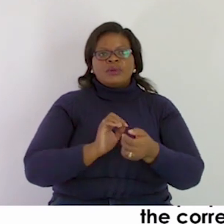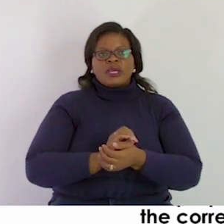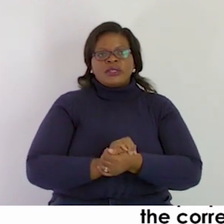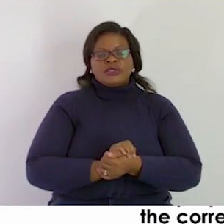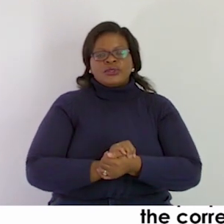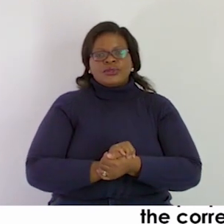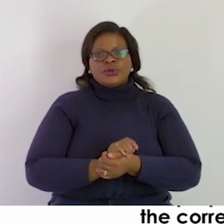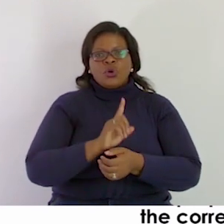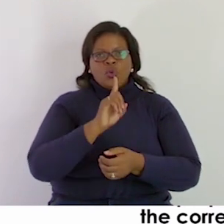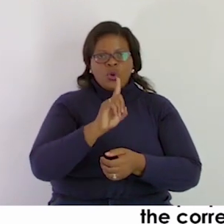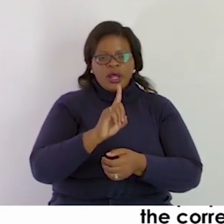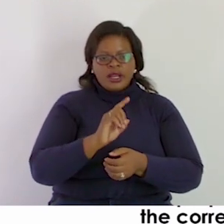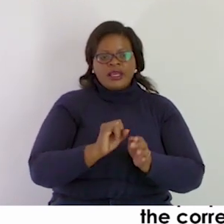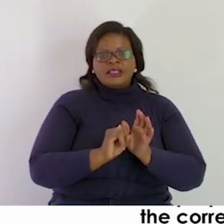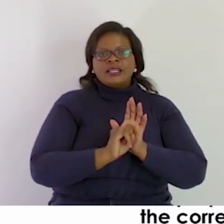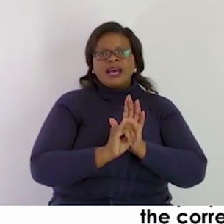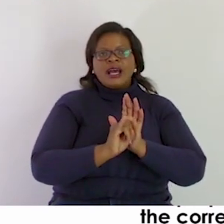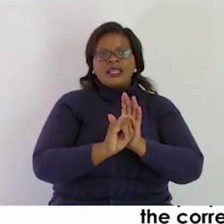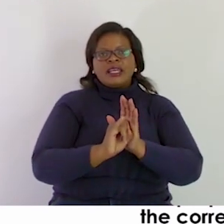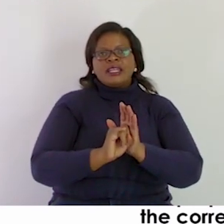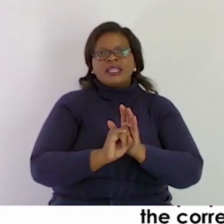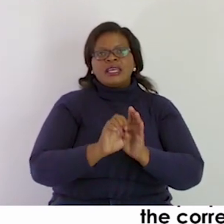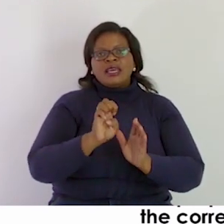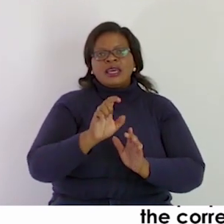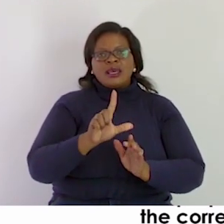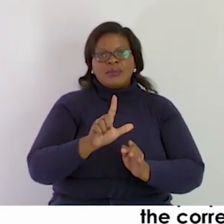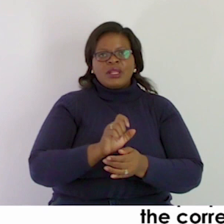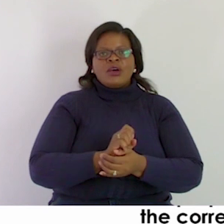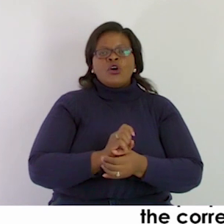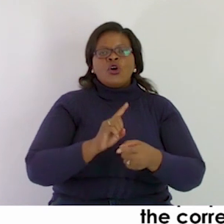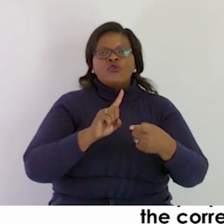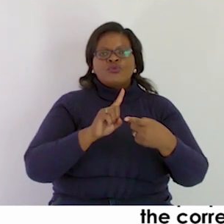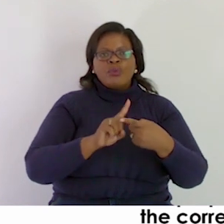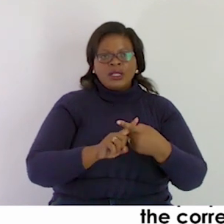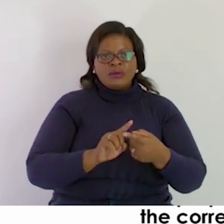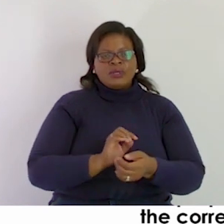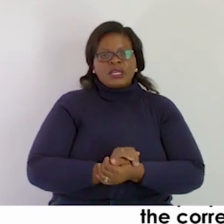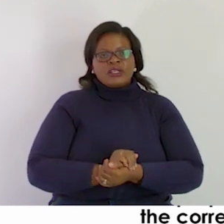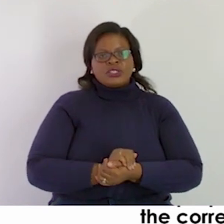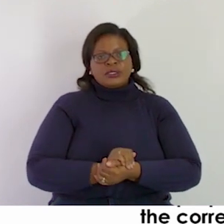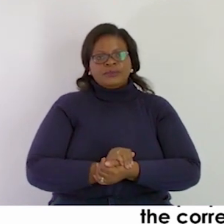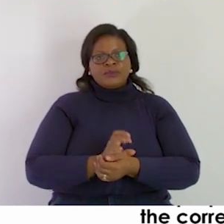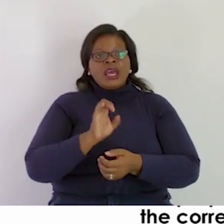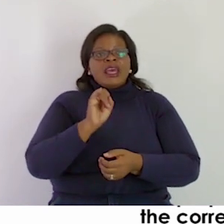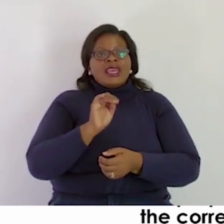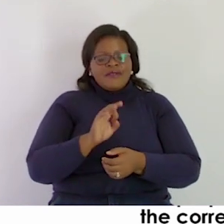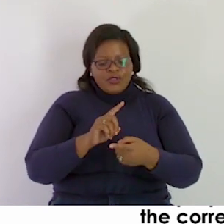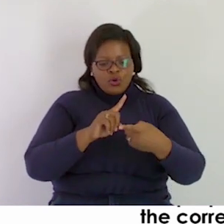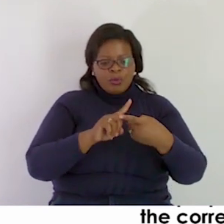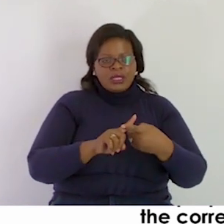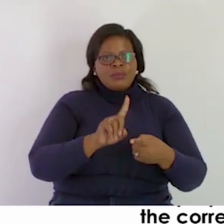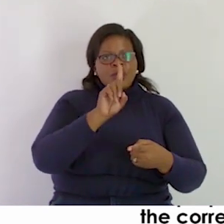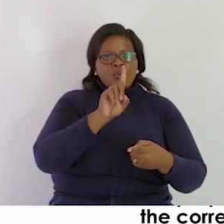1 is the identity element of multiplication. How? If you multiply 1 by a number,